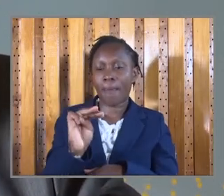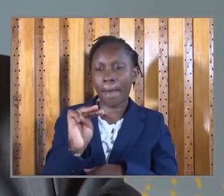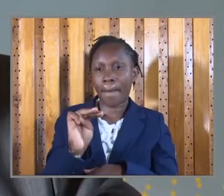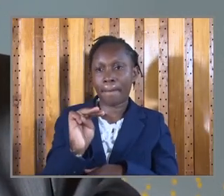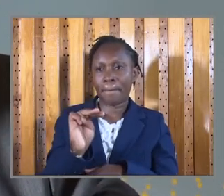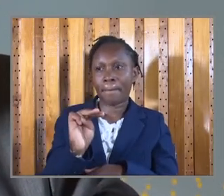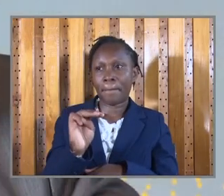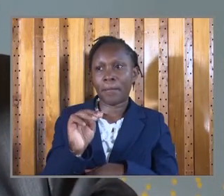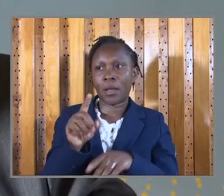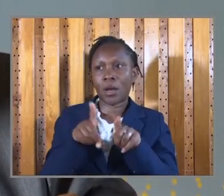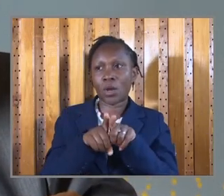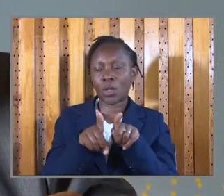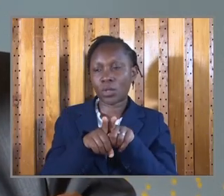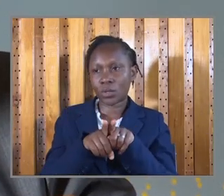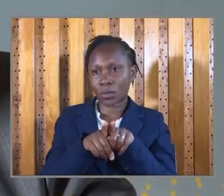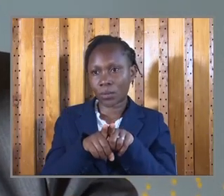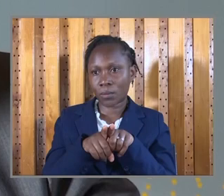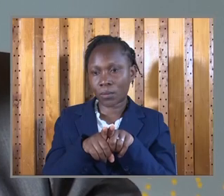as well as the